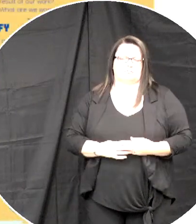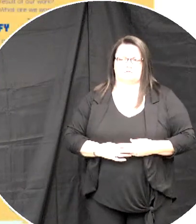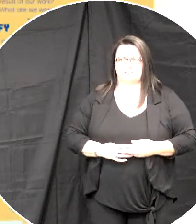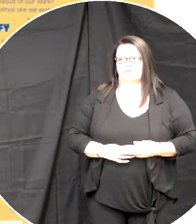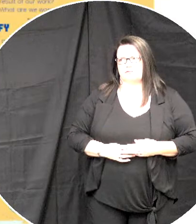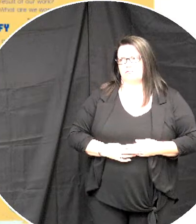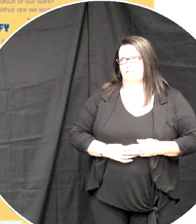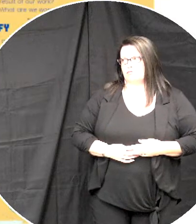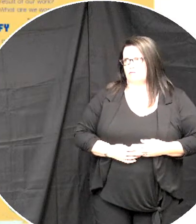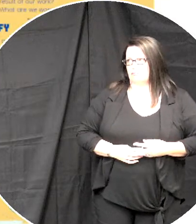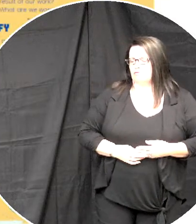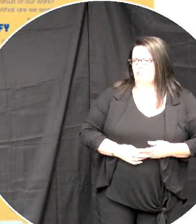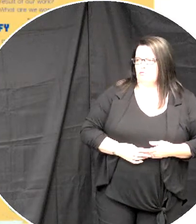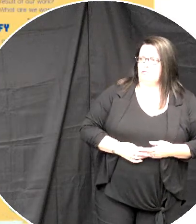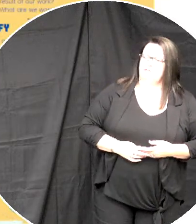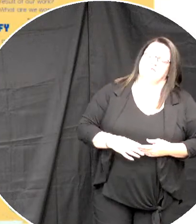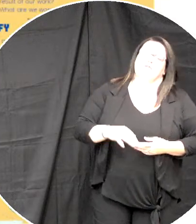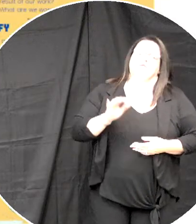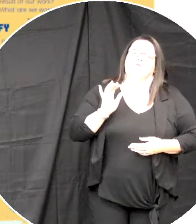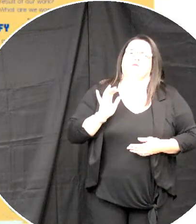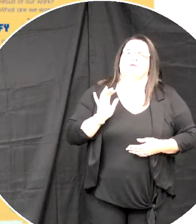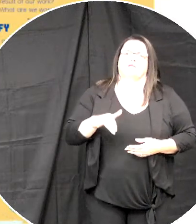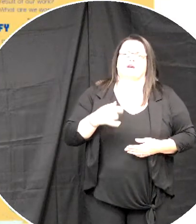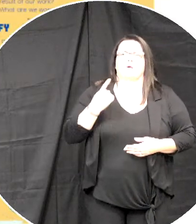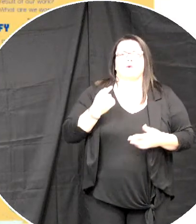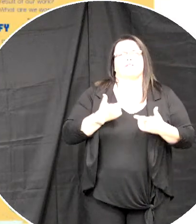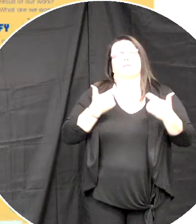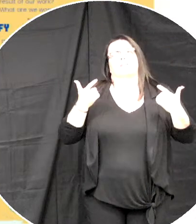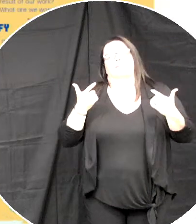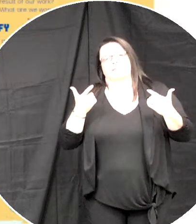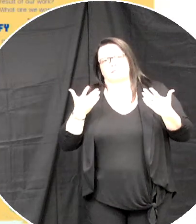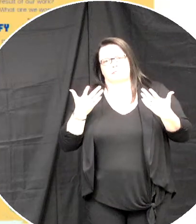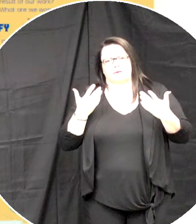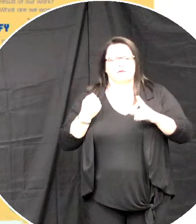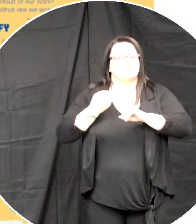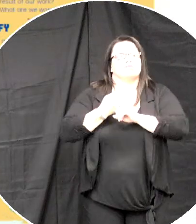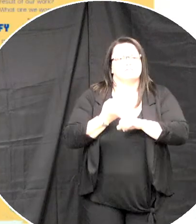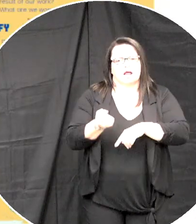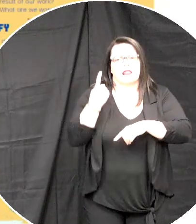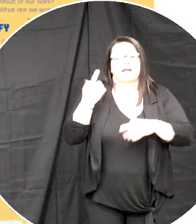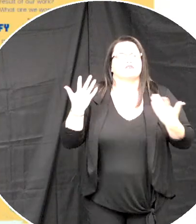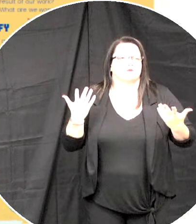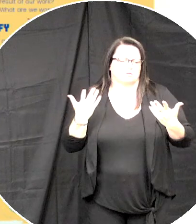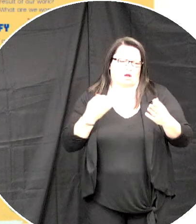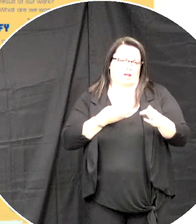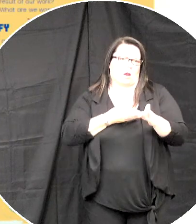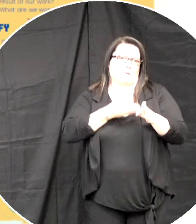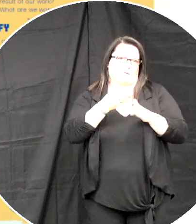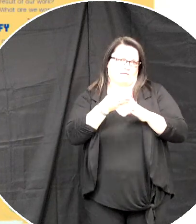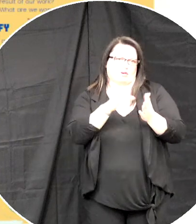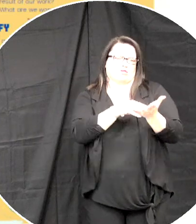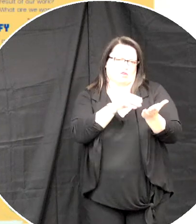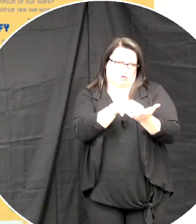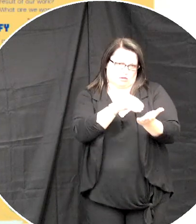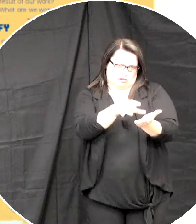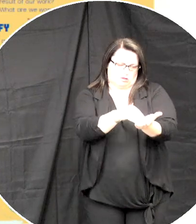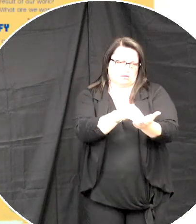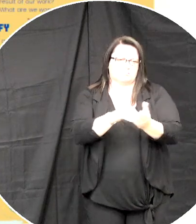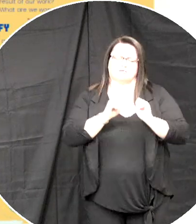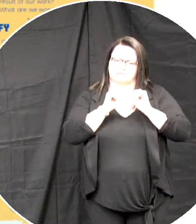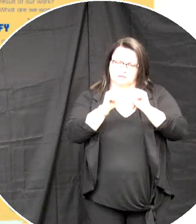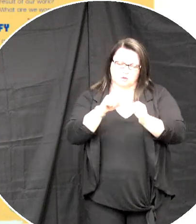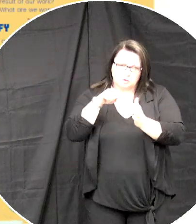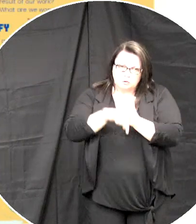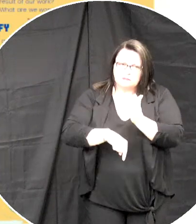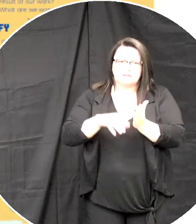So one of the big thrusts, of course, last year was professional learning. It continued on deep learning.